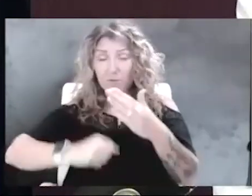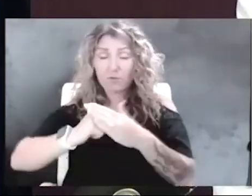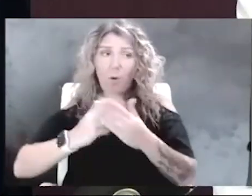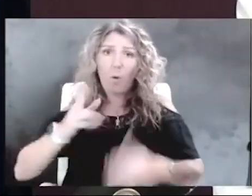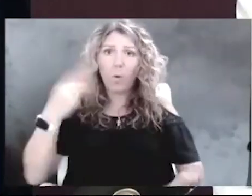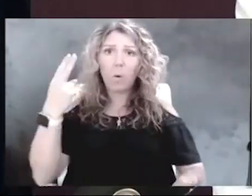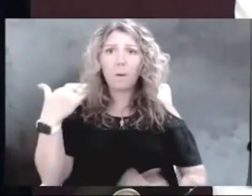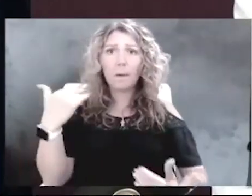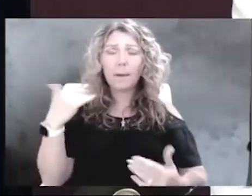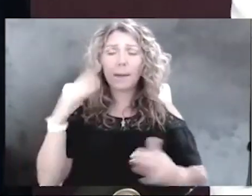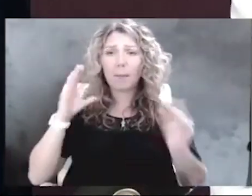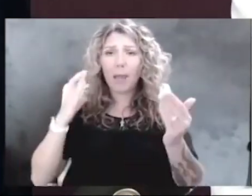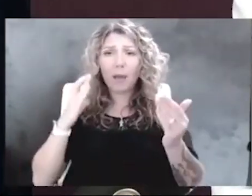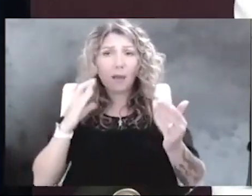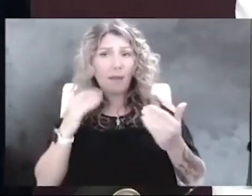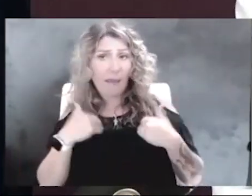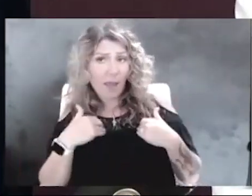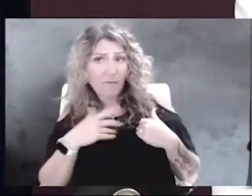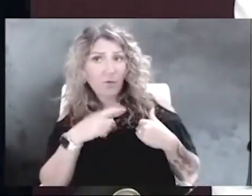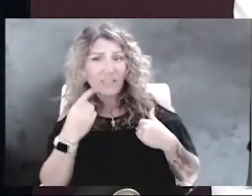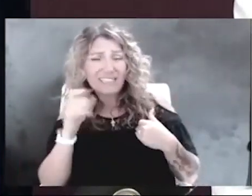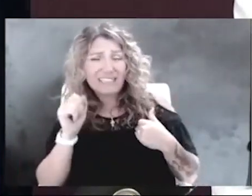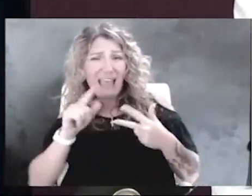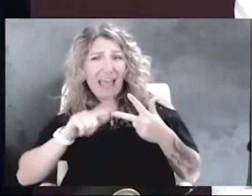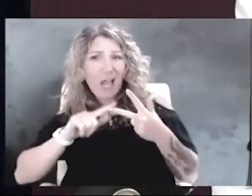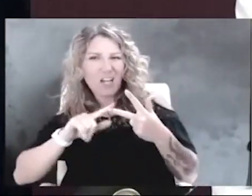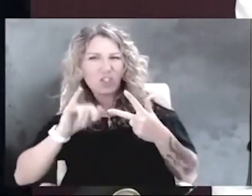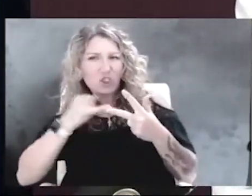Yeah, very small, very, very small. But